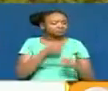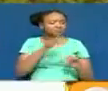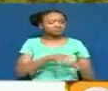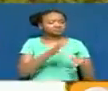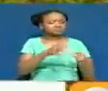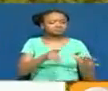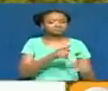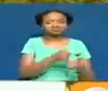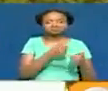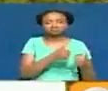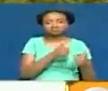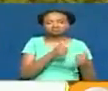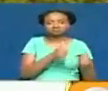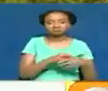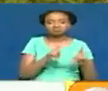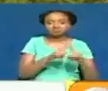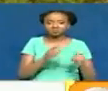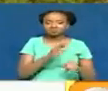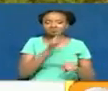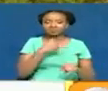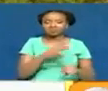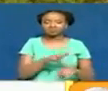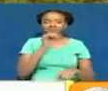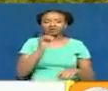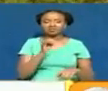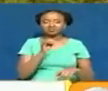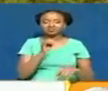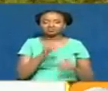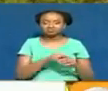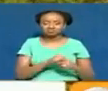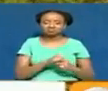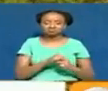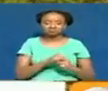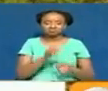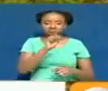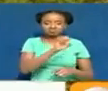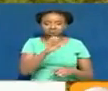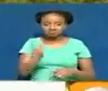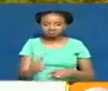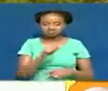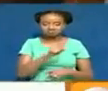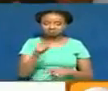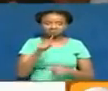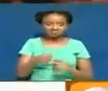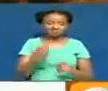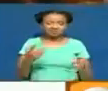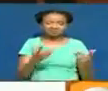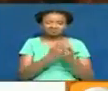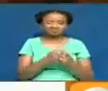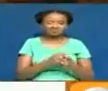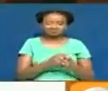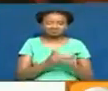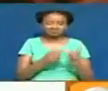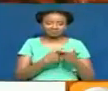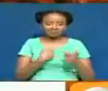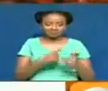and quickly realized that the seed demand here in Kenya wasn't being met. So I started in